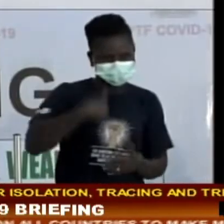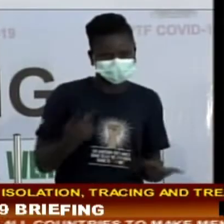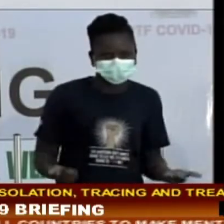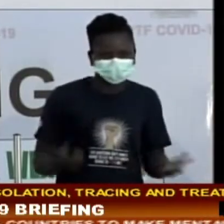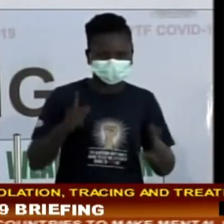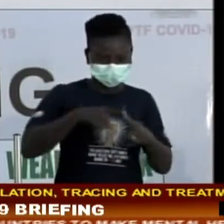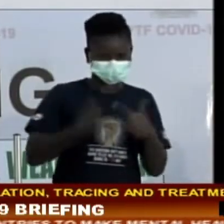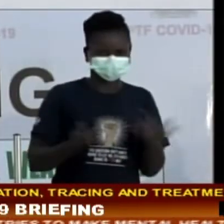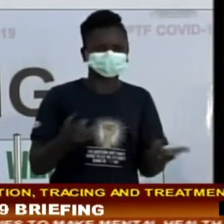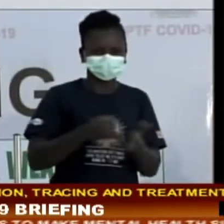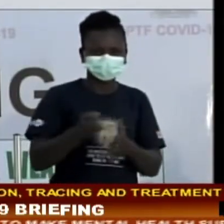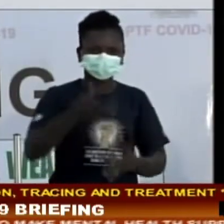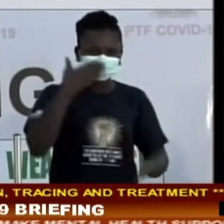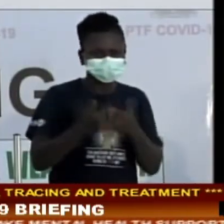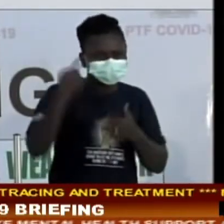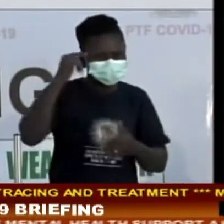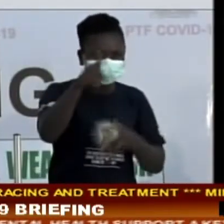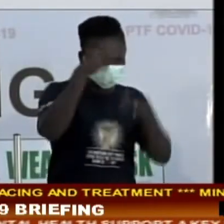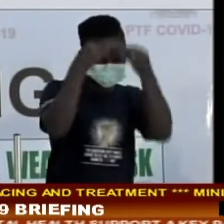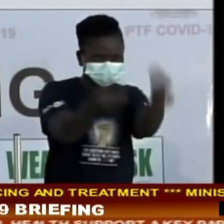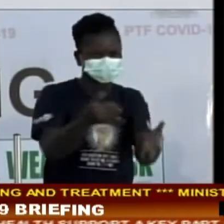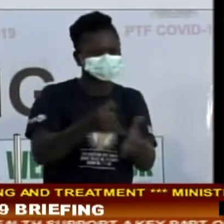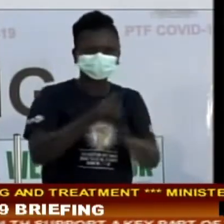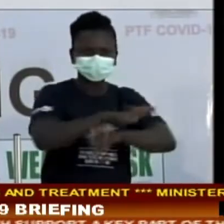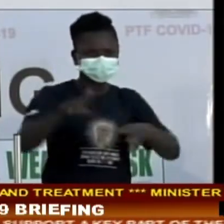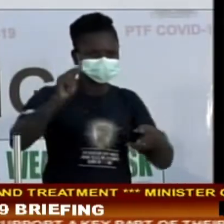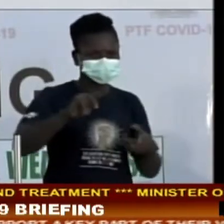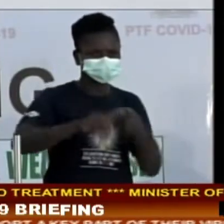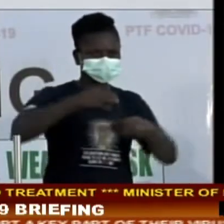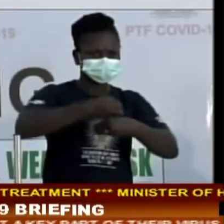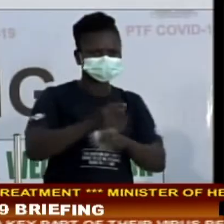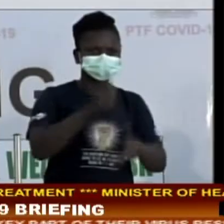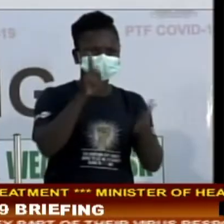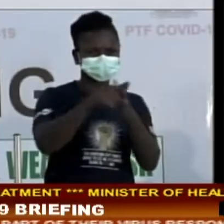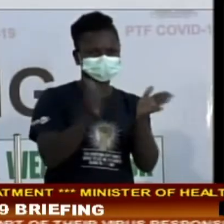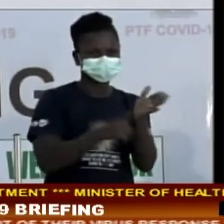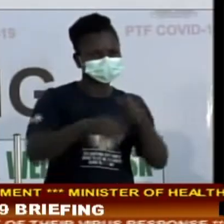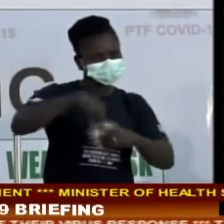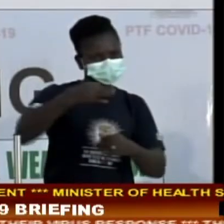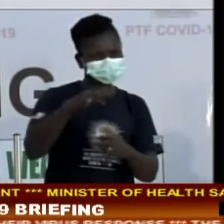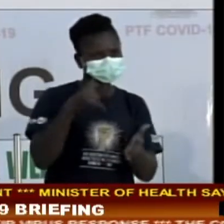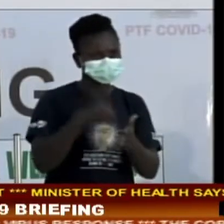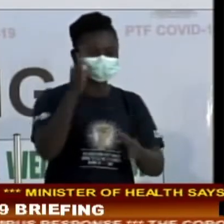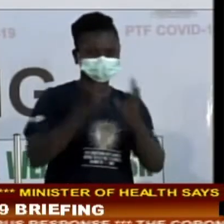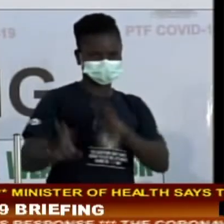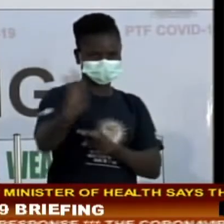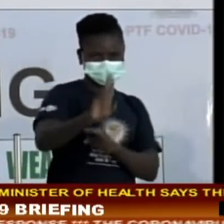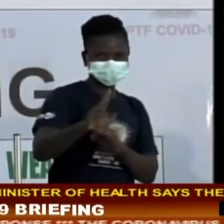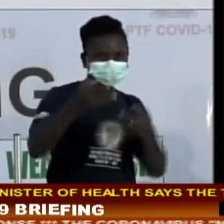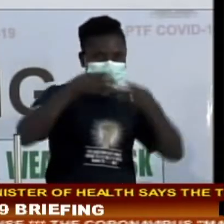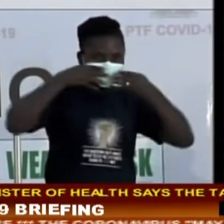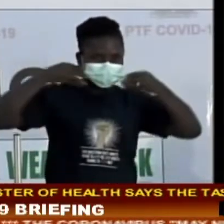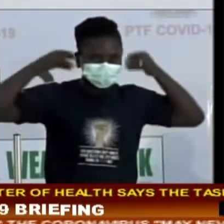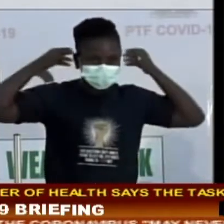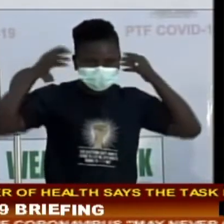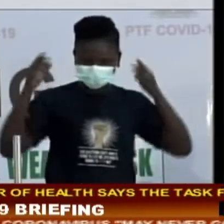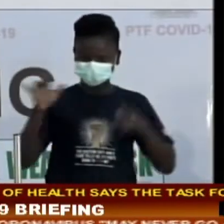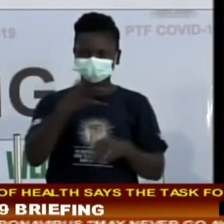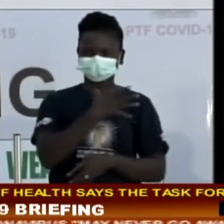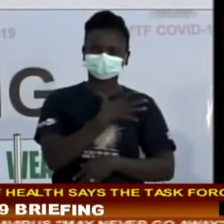definitely it's a very sound advisory you don't need to make a law out of that if you wear a mask and I